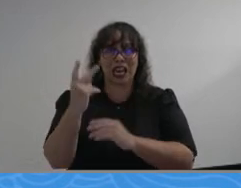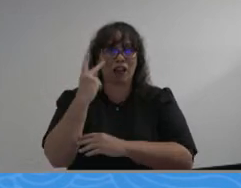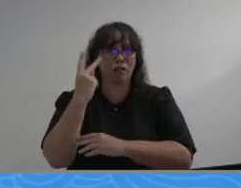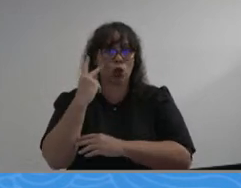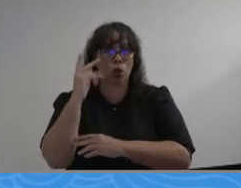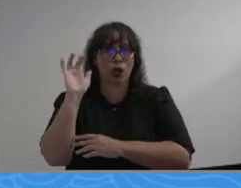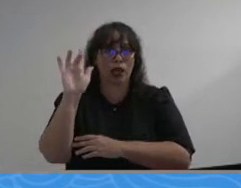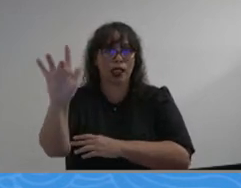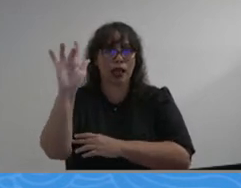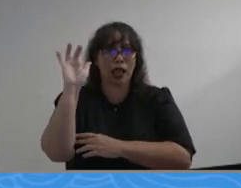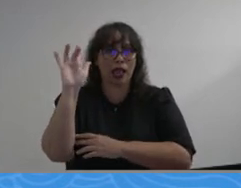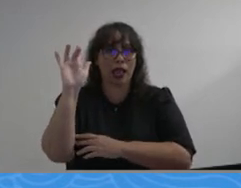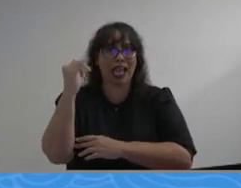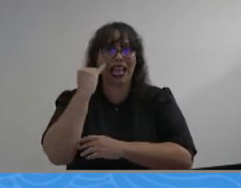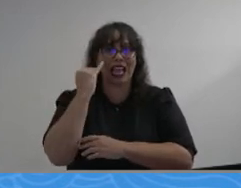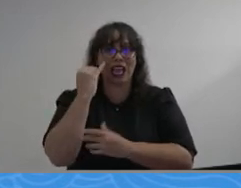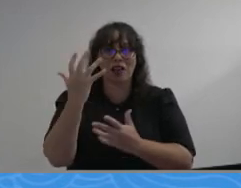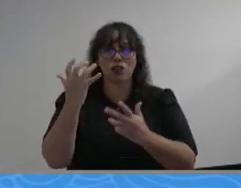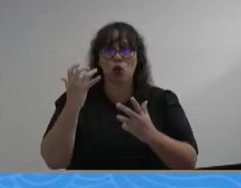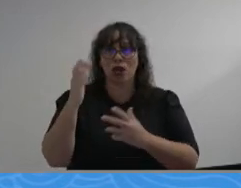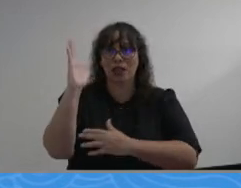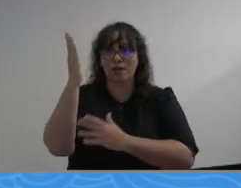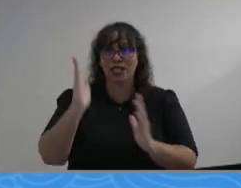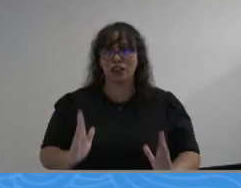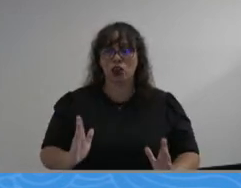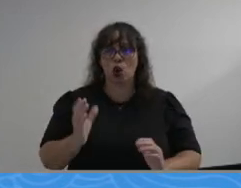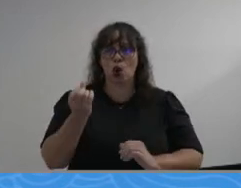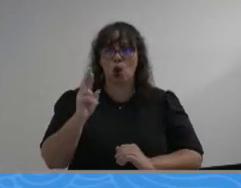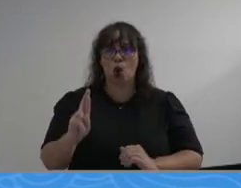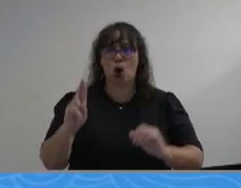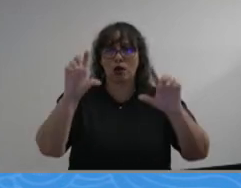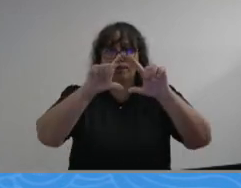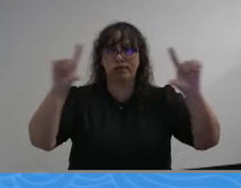You can click it and see it whether you want to see speaker view or gallery view.